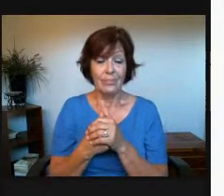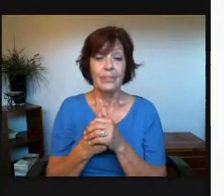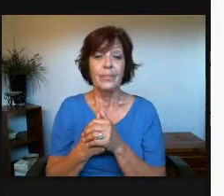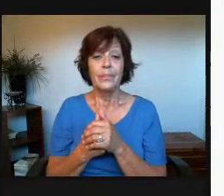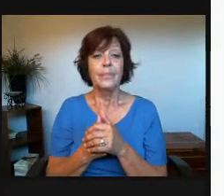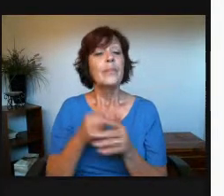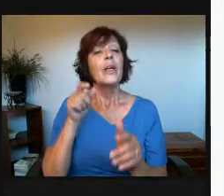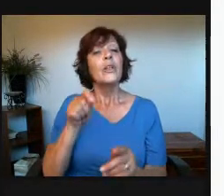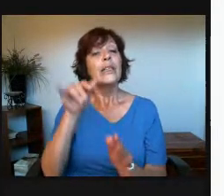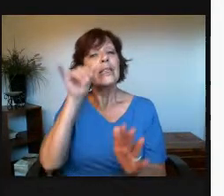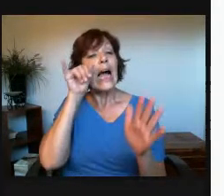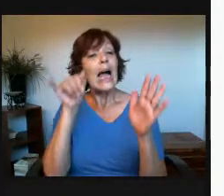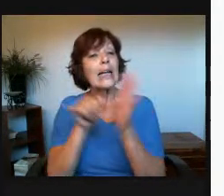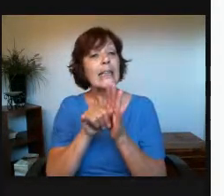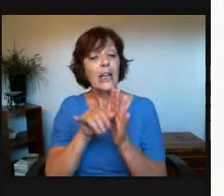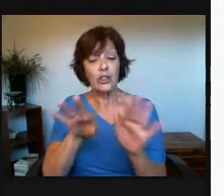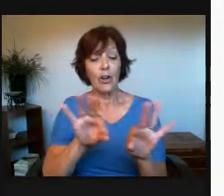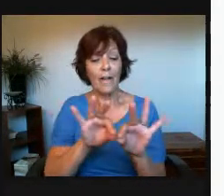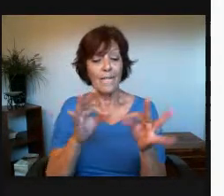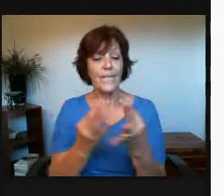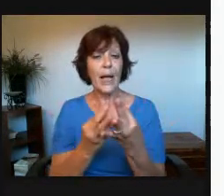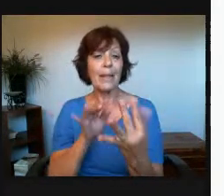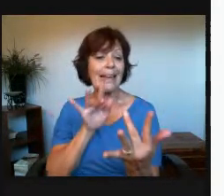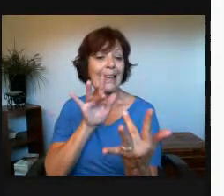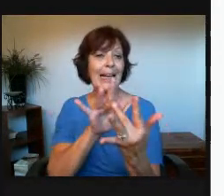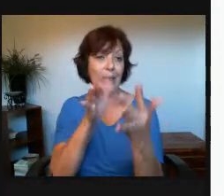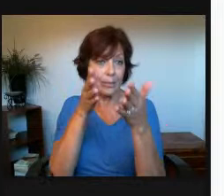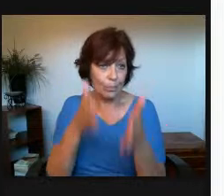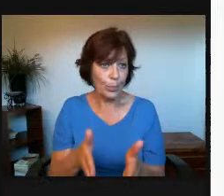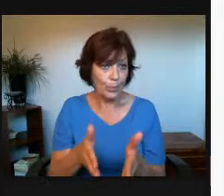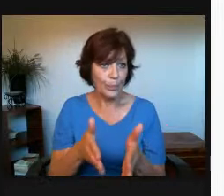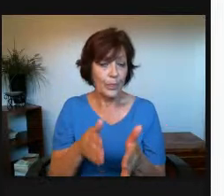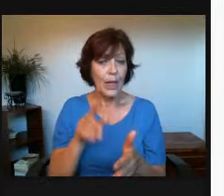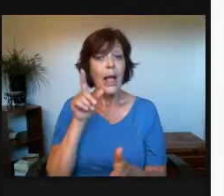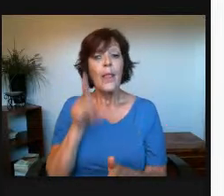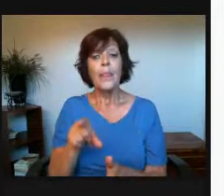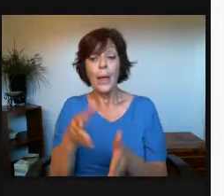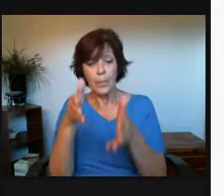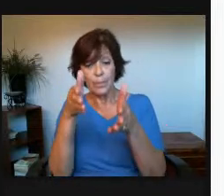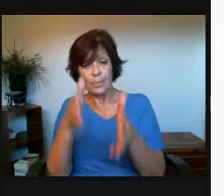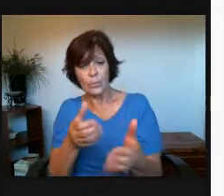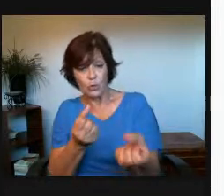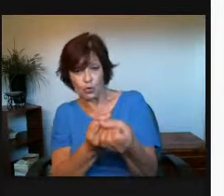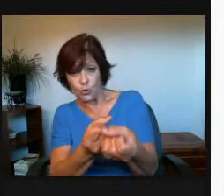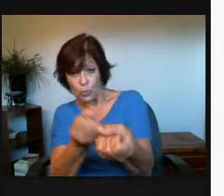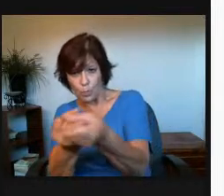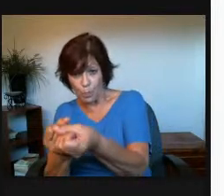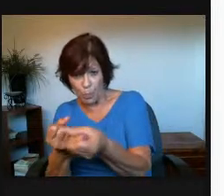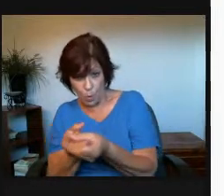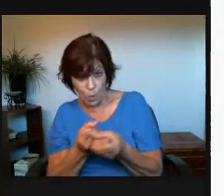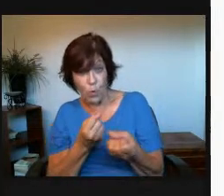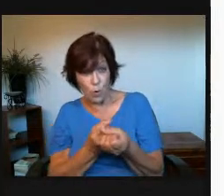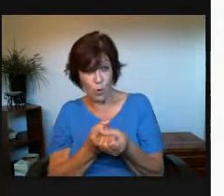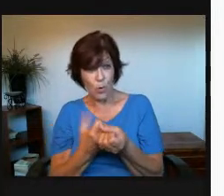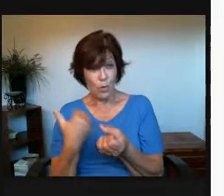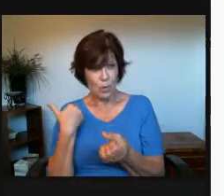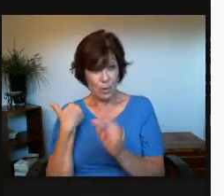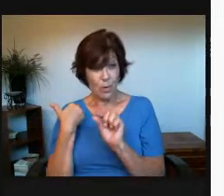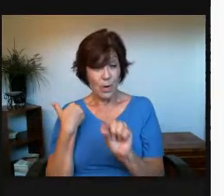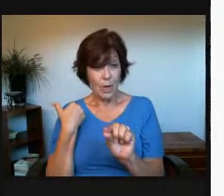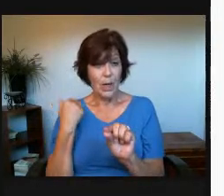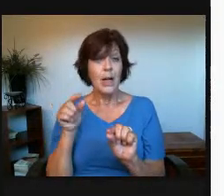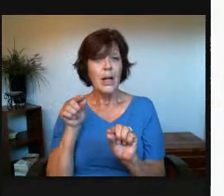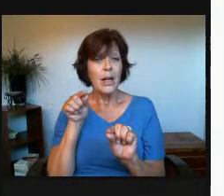need to identify your family contact. That personal support network that we talked about just a few minutes